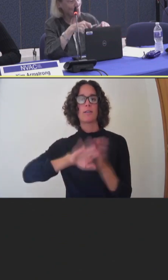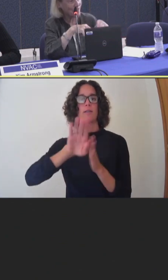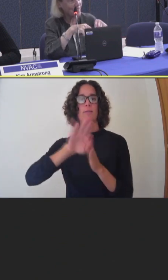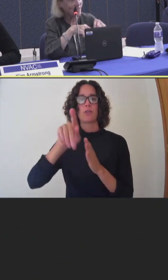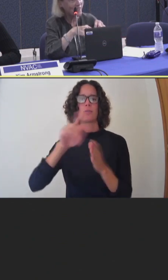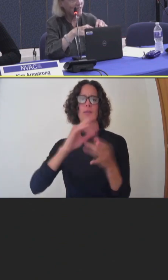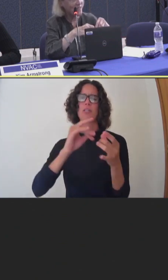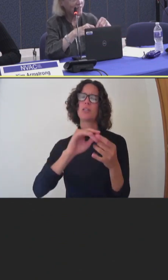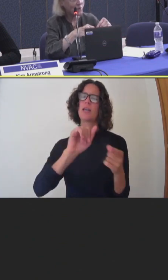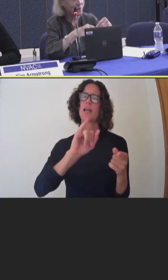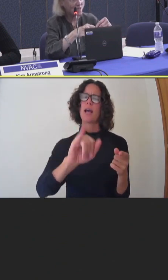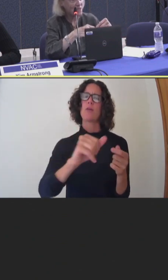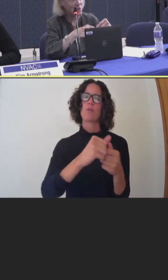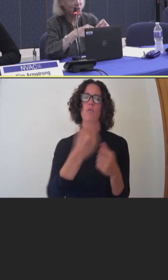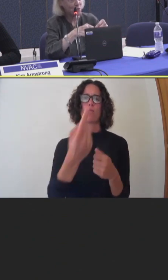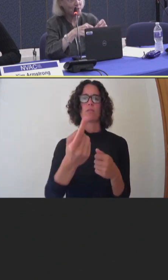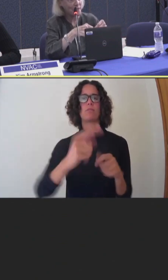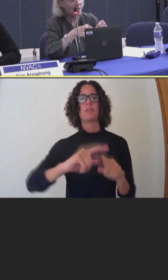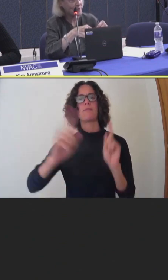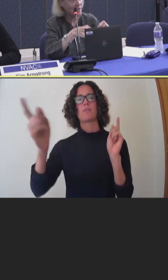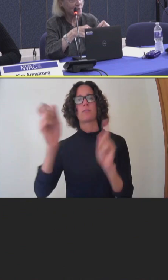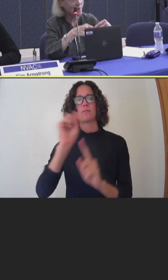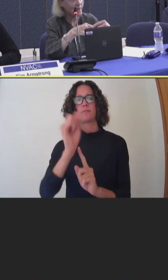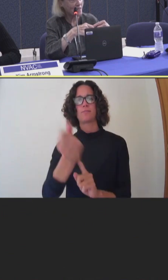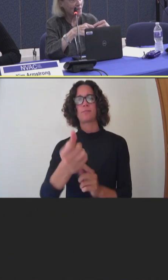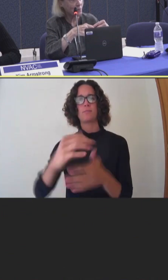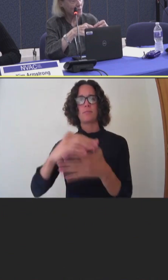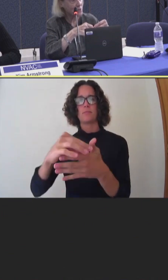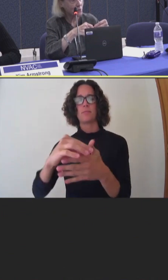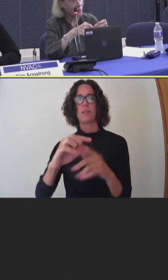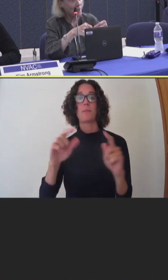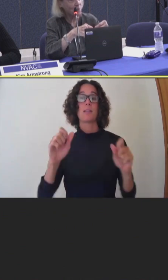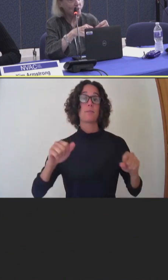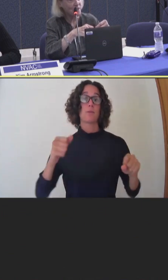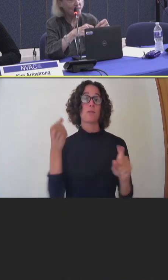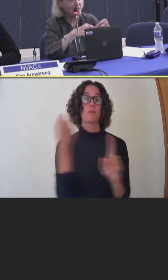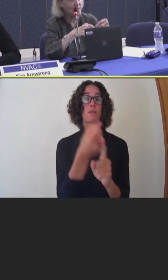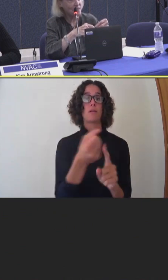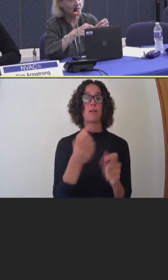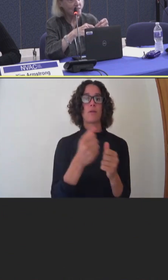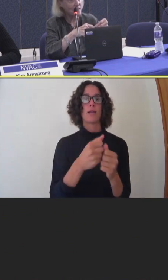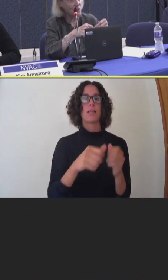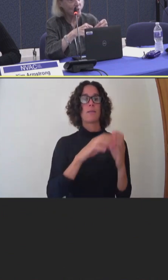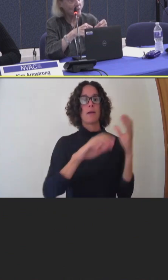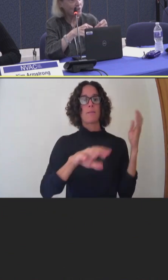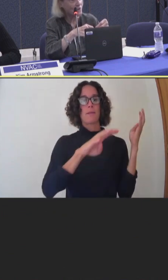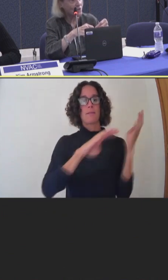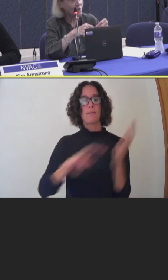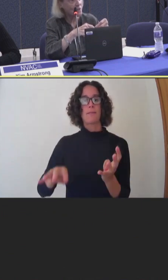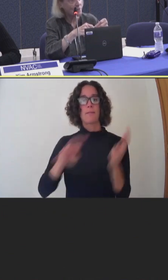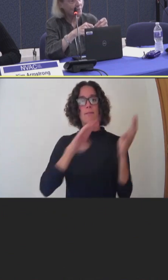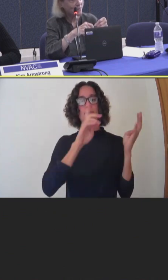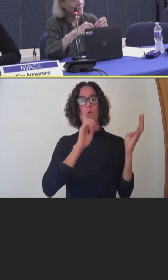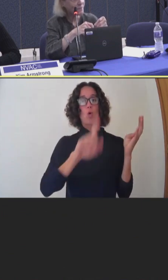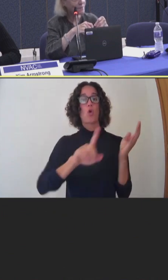but I think, you know, the potential for really having an impact on the research pipeline is quite large.